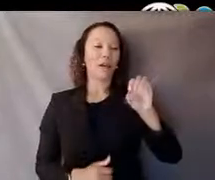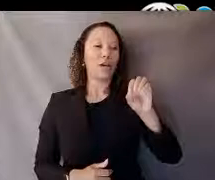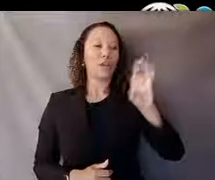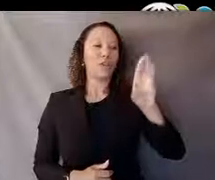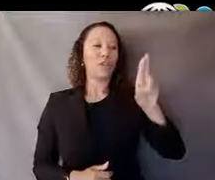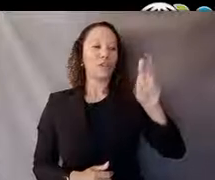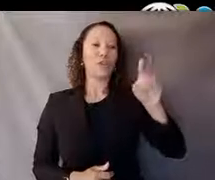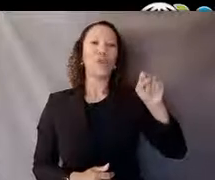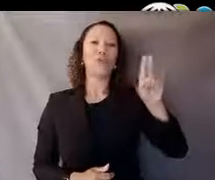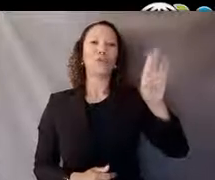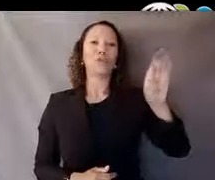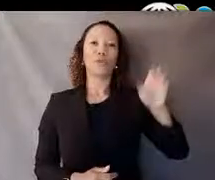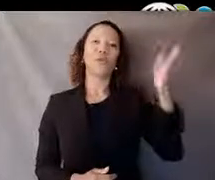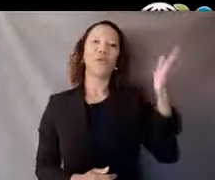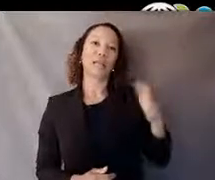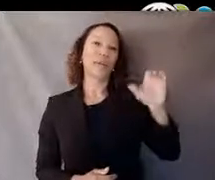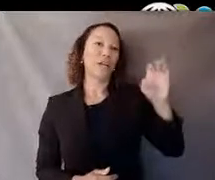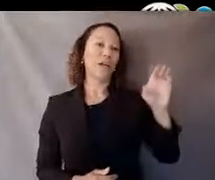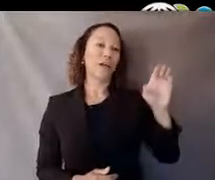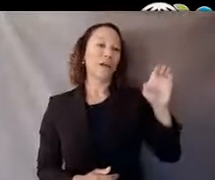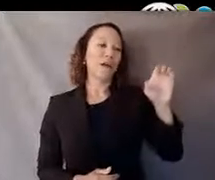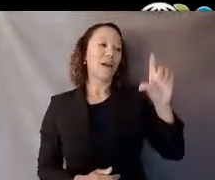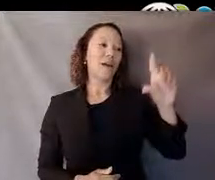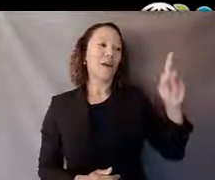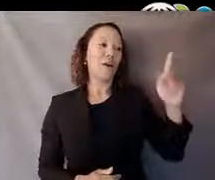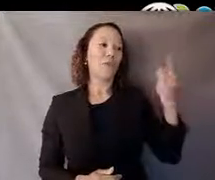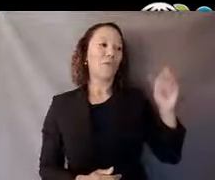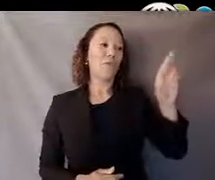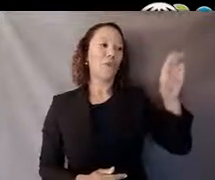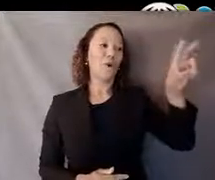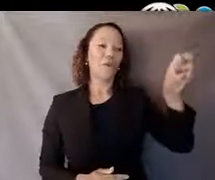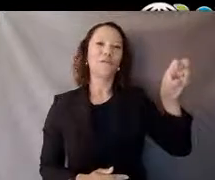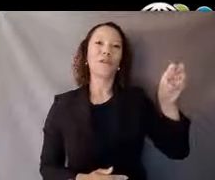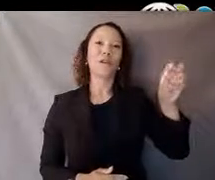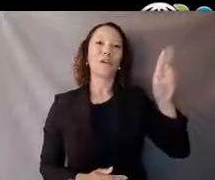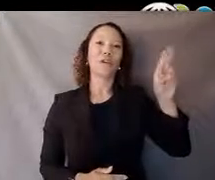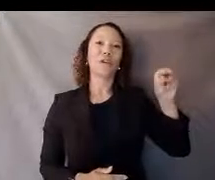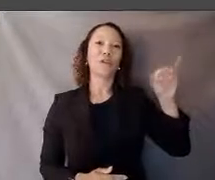And with that, I'm Santi Pinkerton. And I'm Sandeep Dosanjh. We'll see you next time.